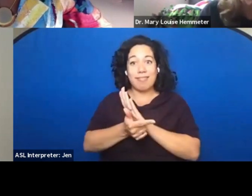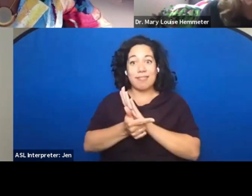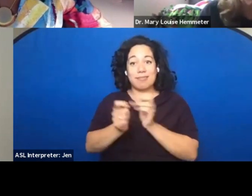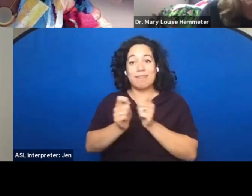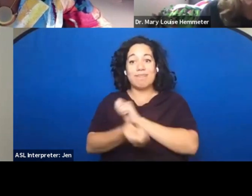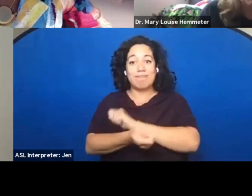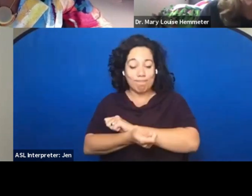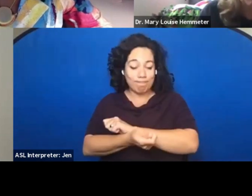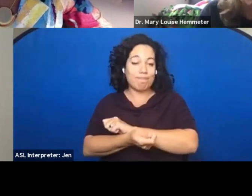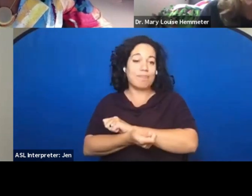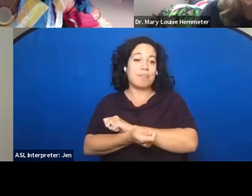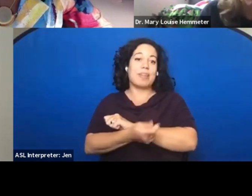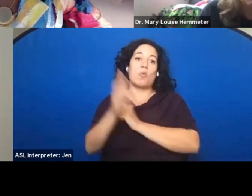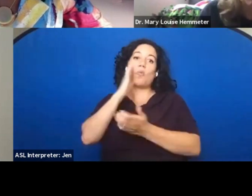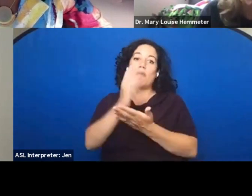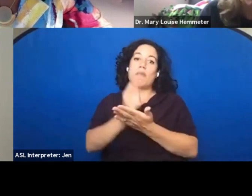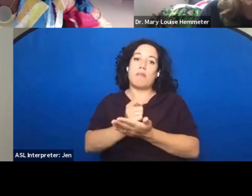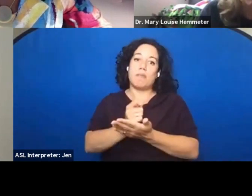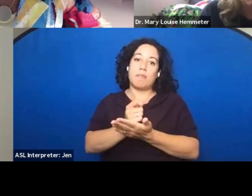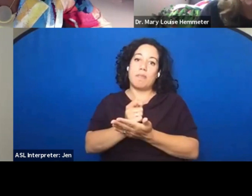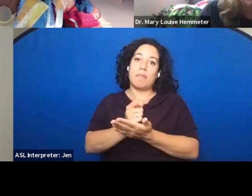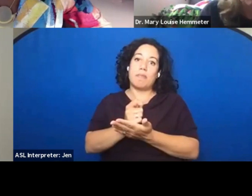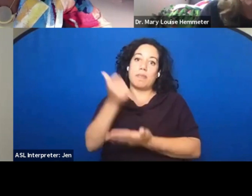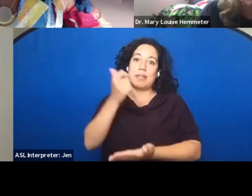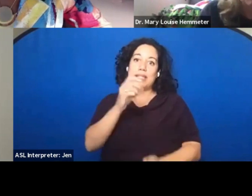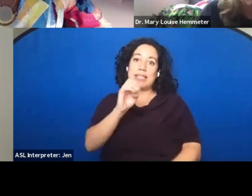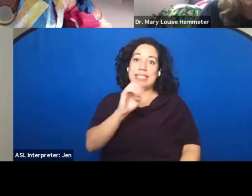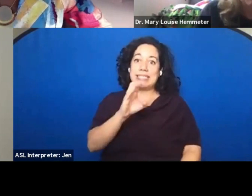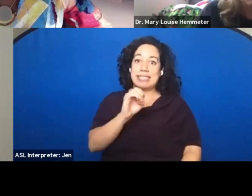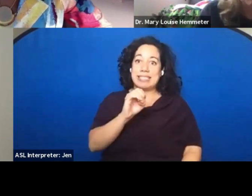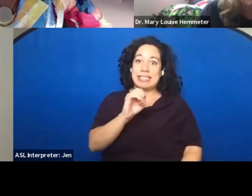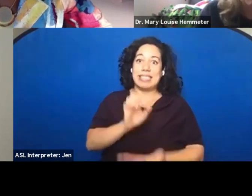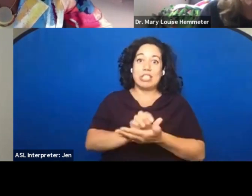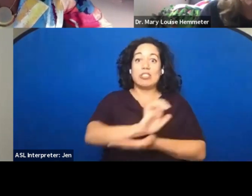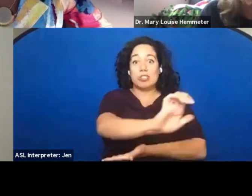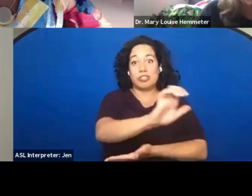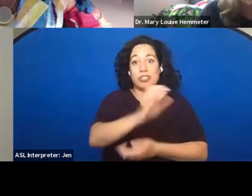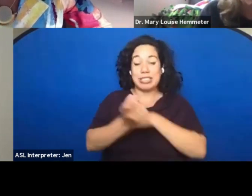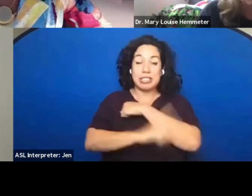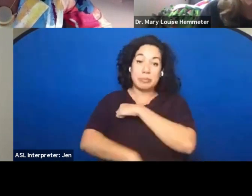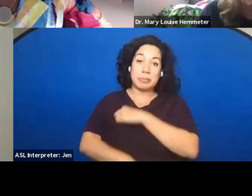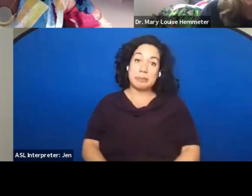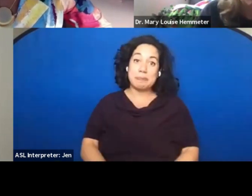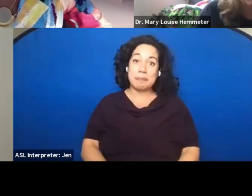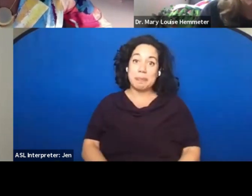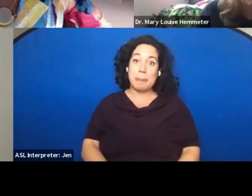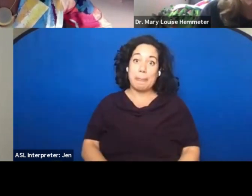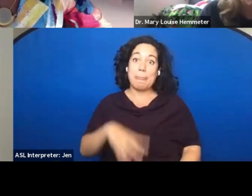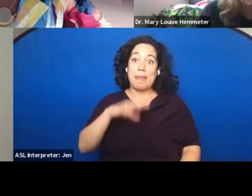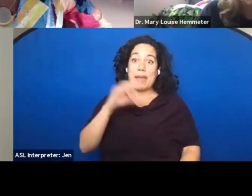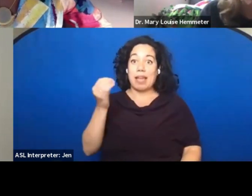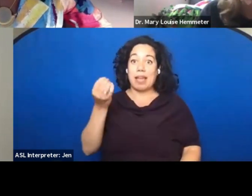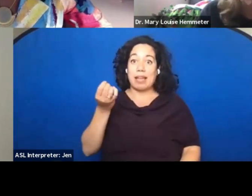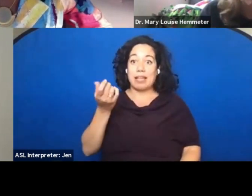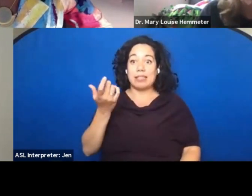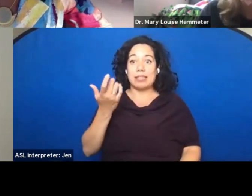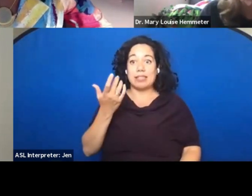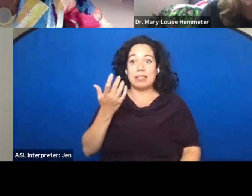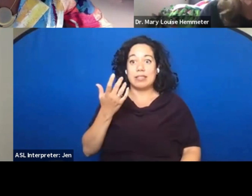will eliminate early childhood exclusionary discipline and corporal punishment.